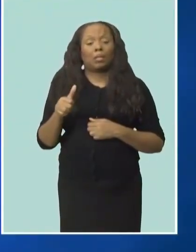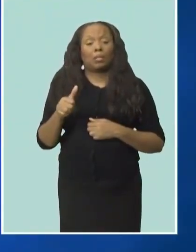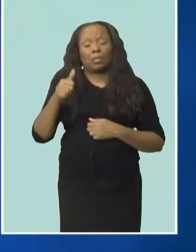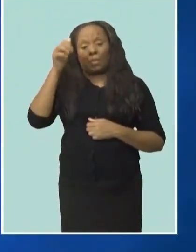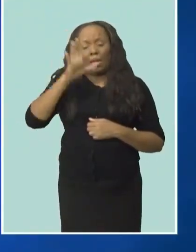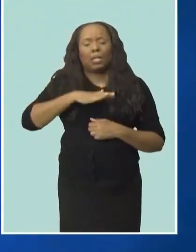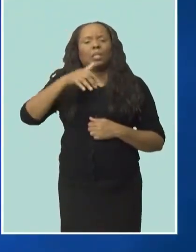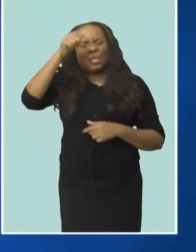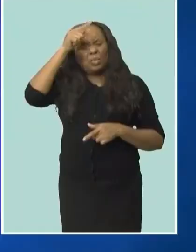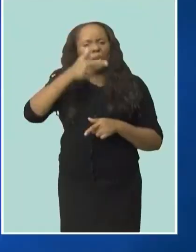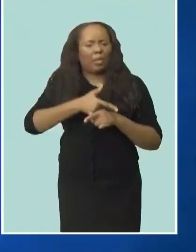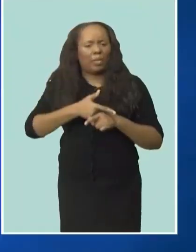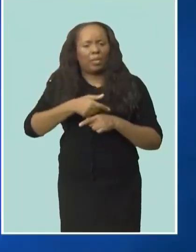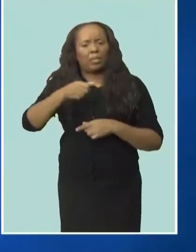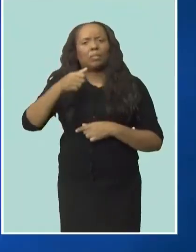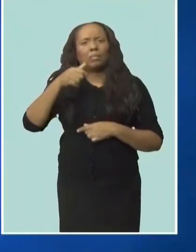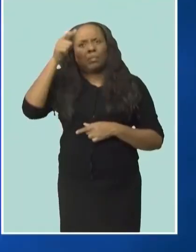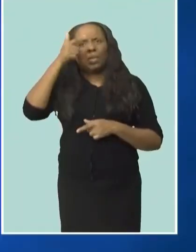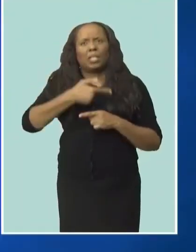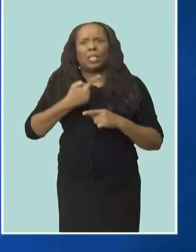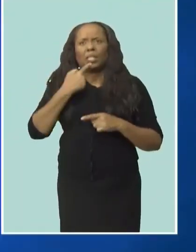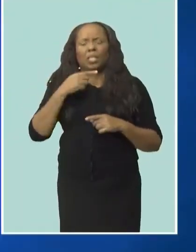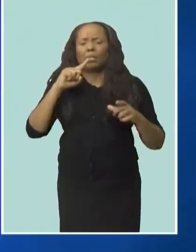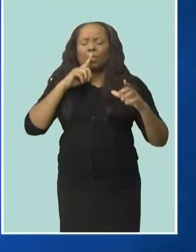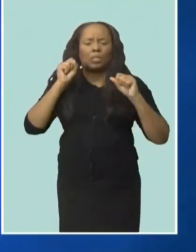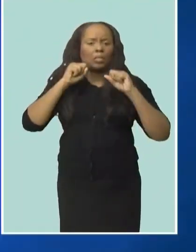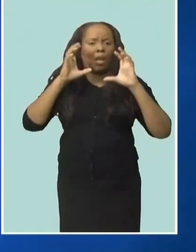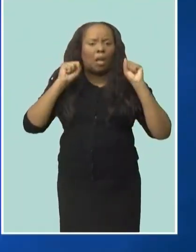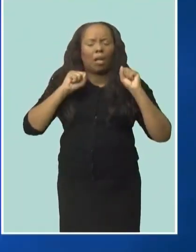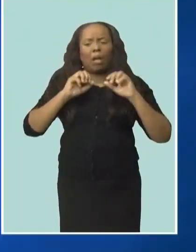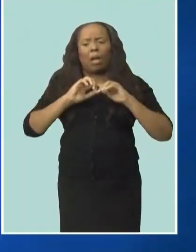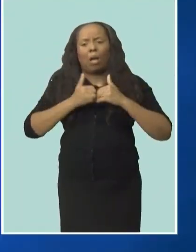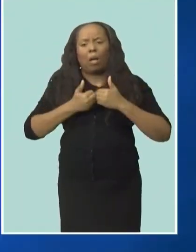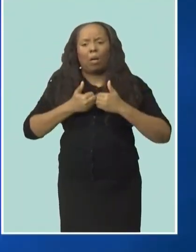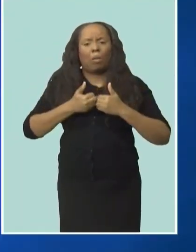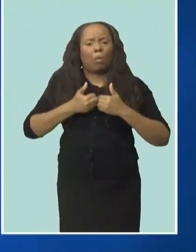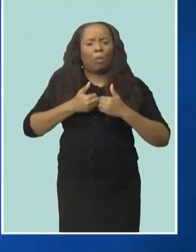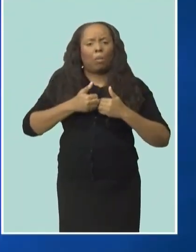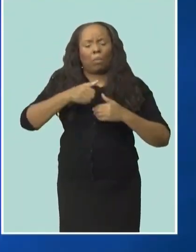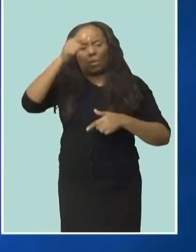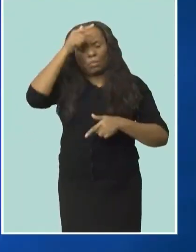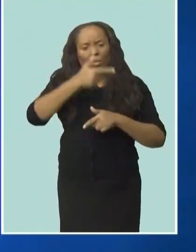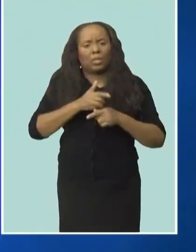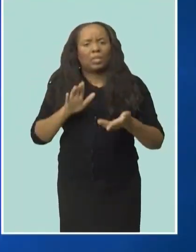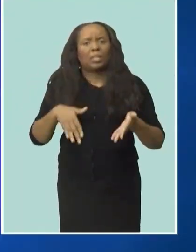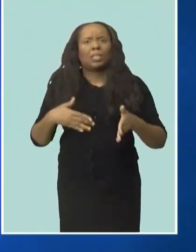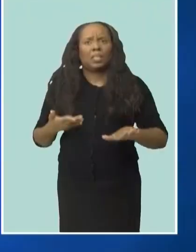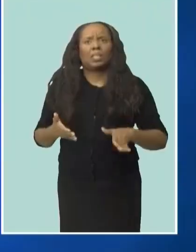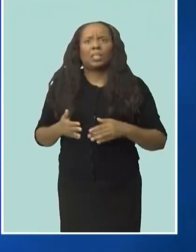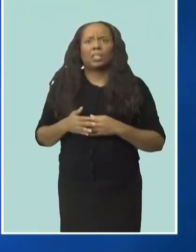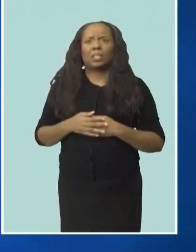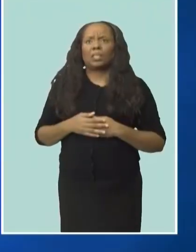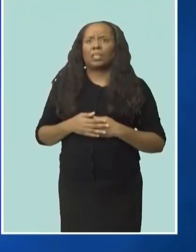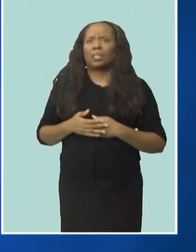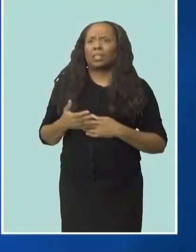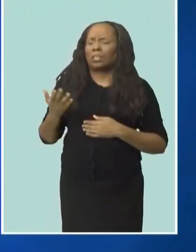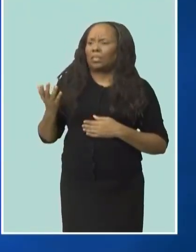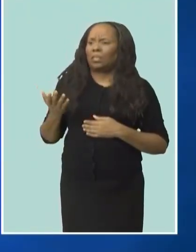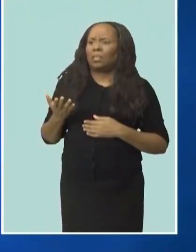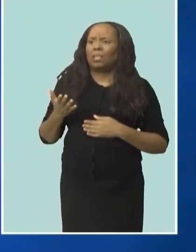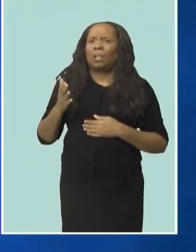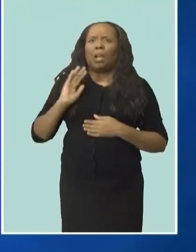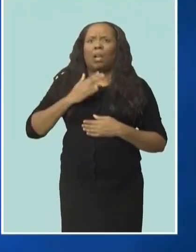the deceased, says he was shocked at the circumstances surrounding his siblings' death. But you know, when we are age 70,